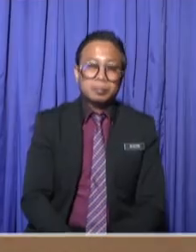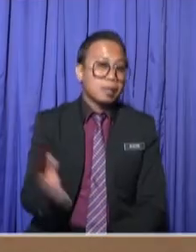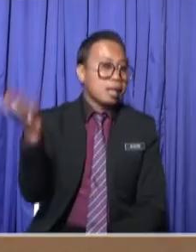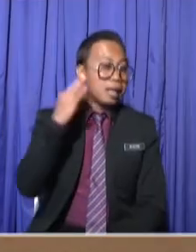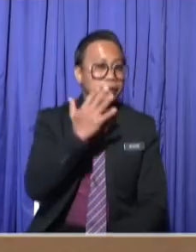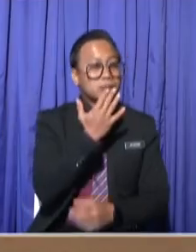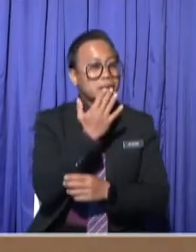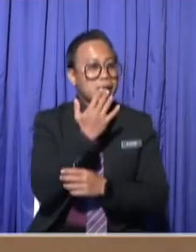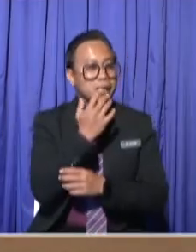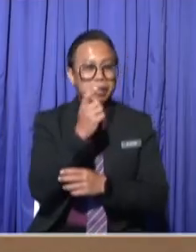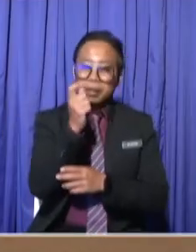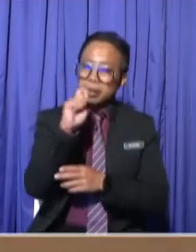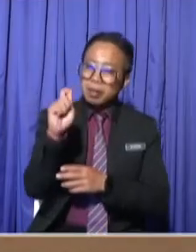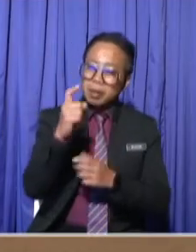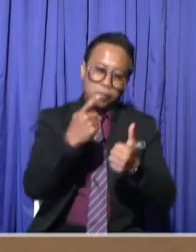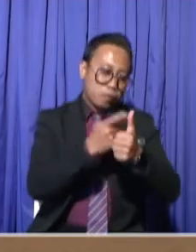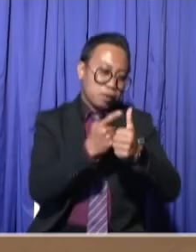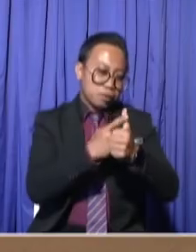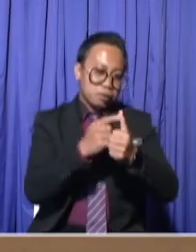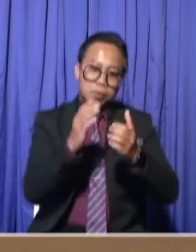Let's color the first part.